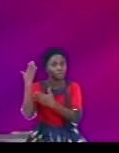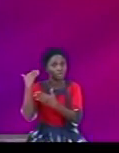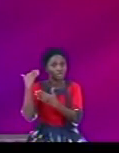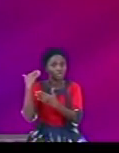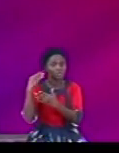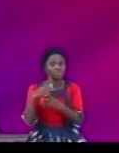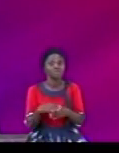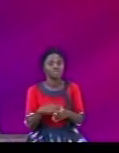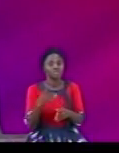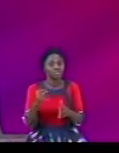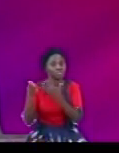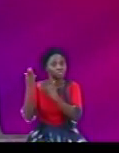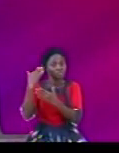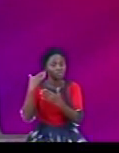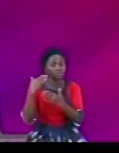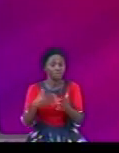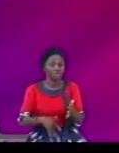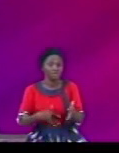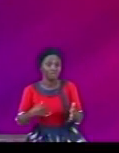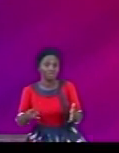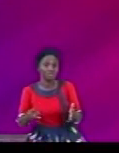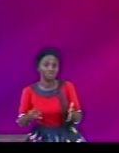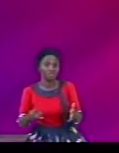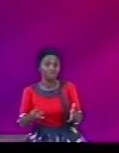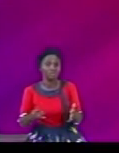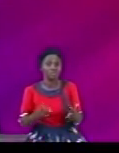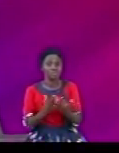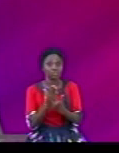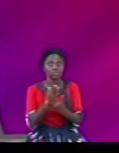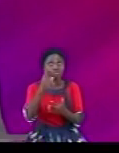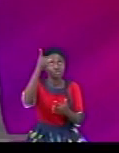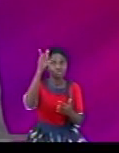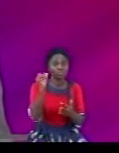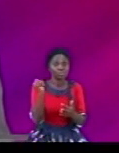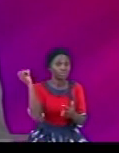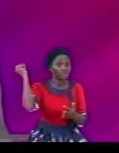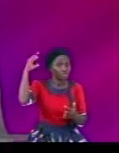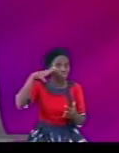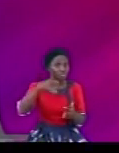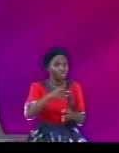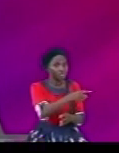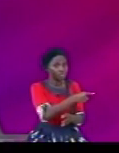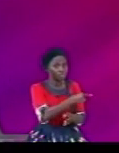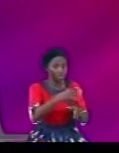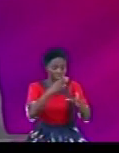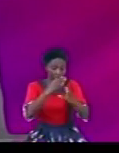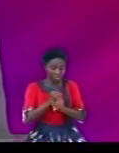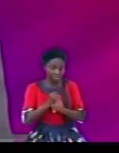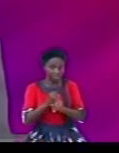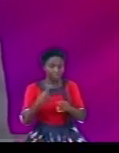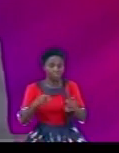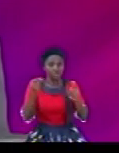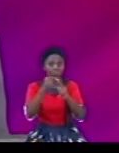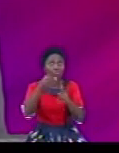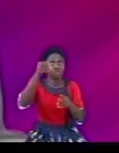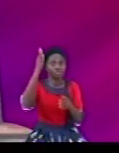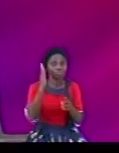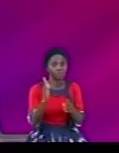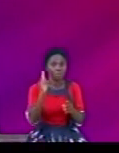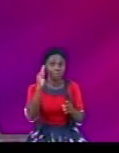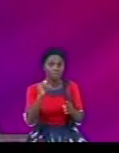The former affection through God's grace. They received the word of God by his grace. They were